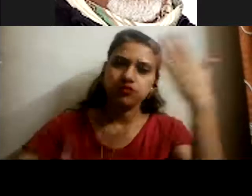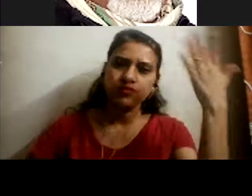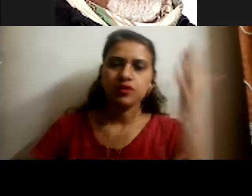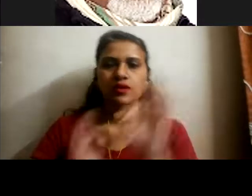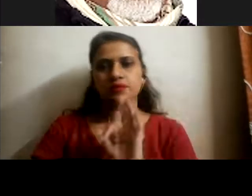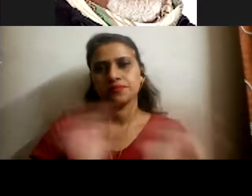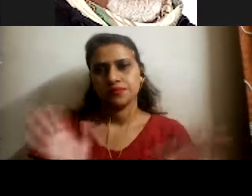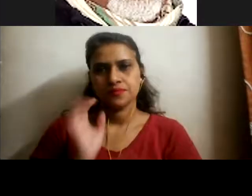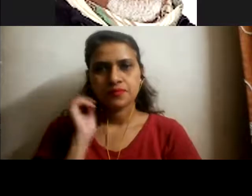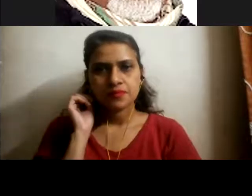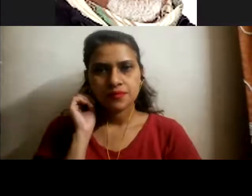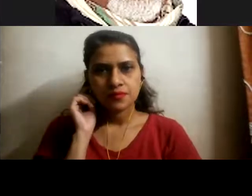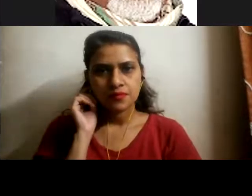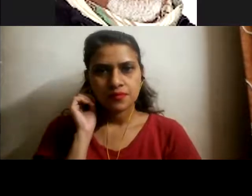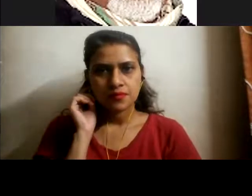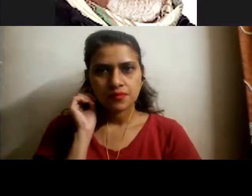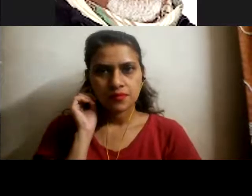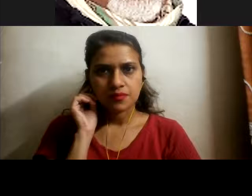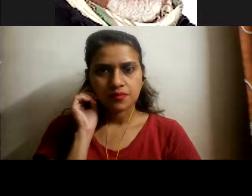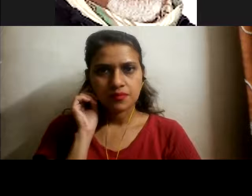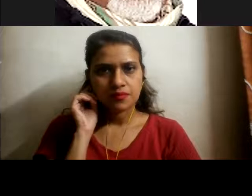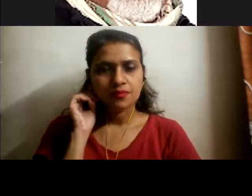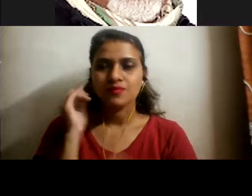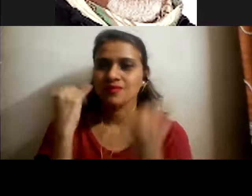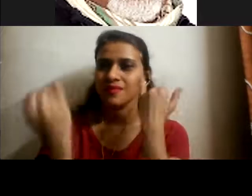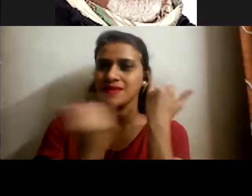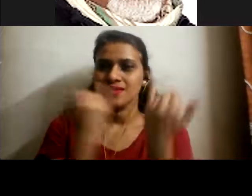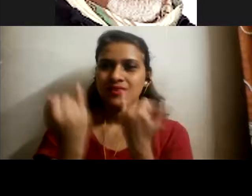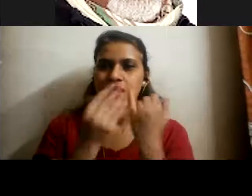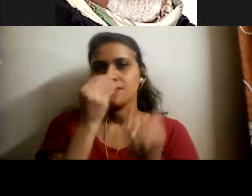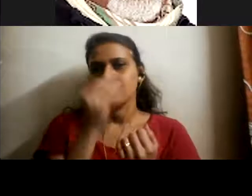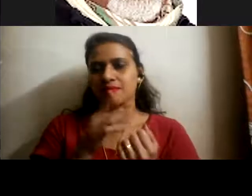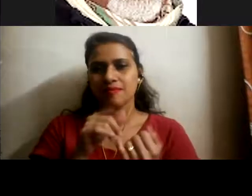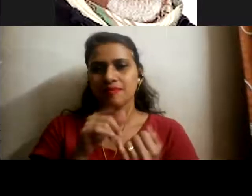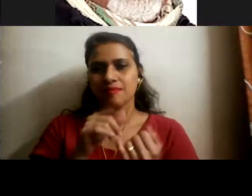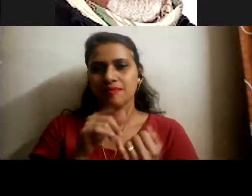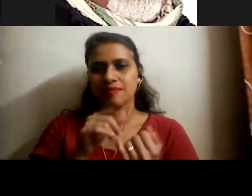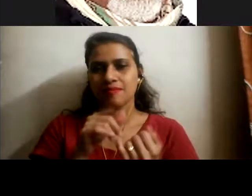here. So this is how you search by citation. Next is